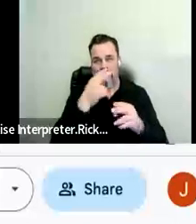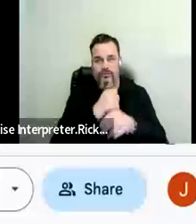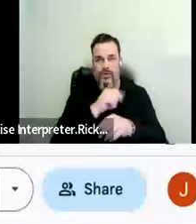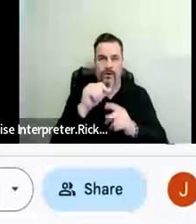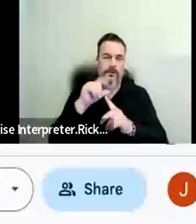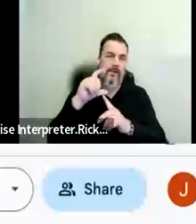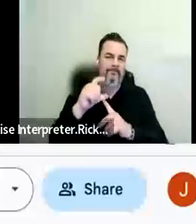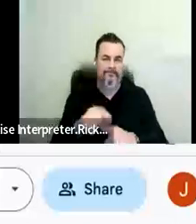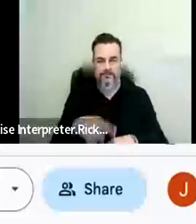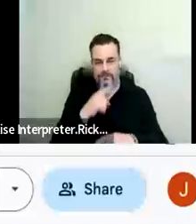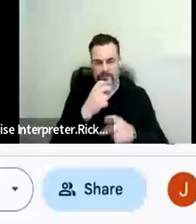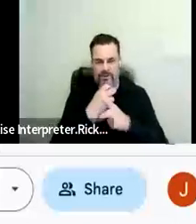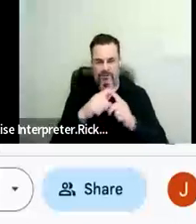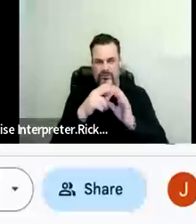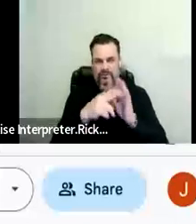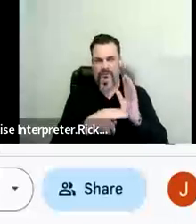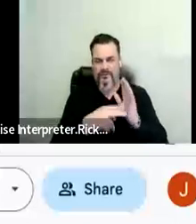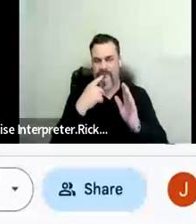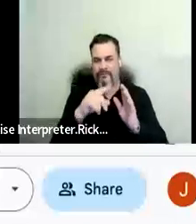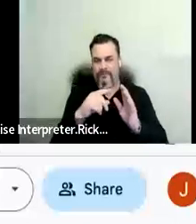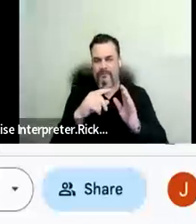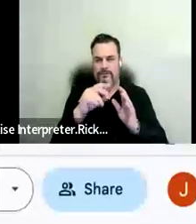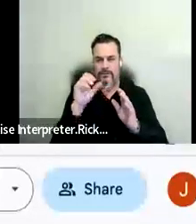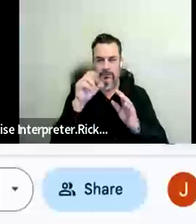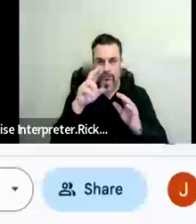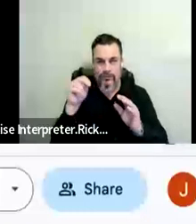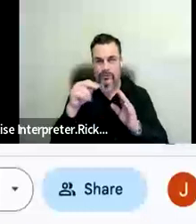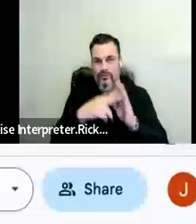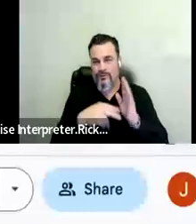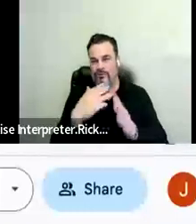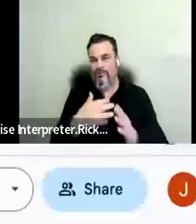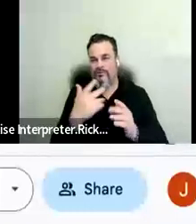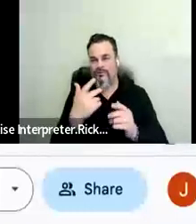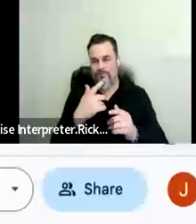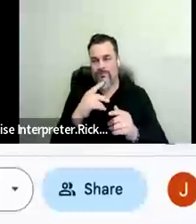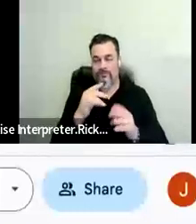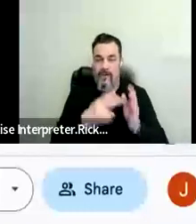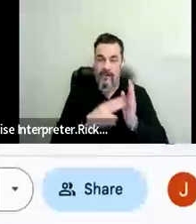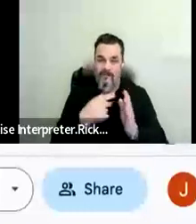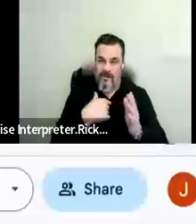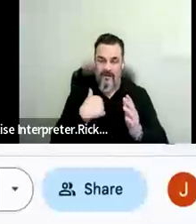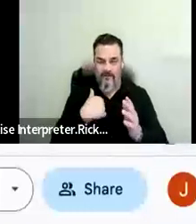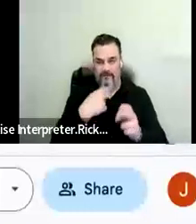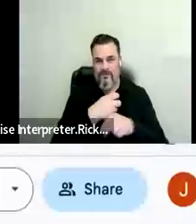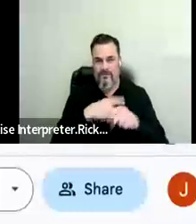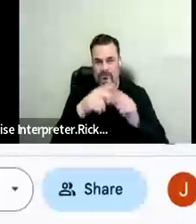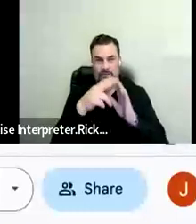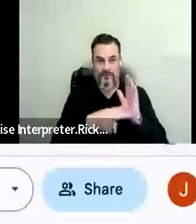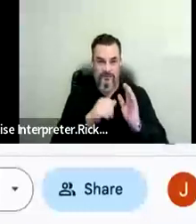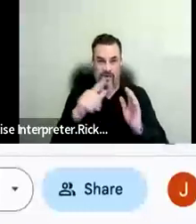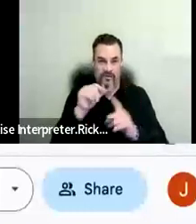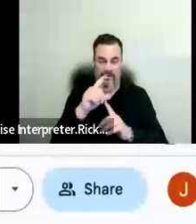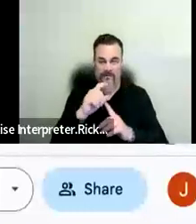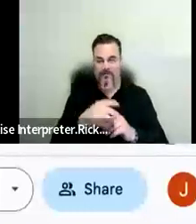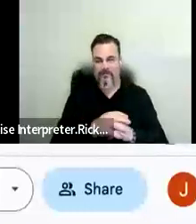caps. It's really hard to read for screen readers, as well as, honestly, like I have trouble reading all caps. A